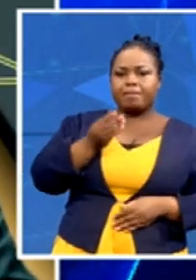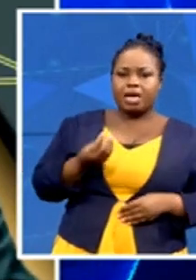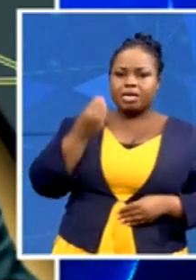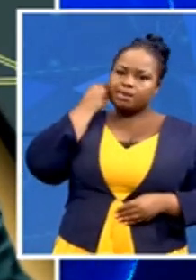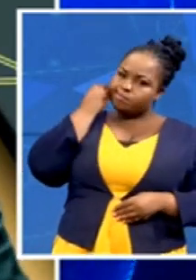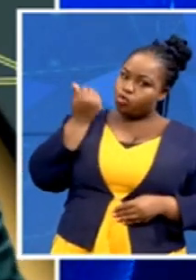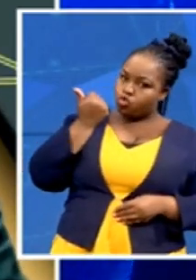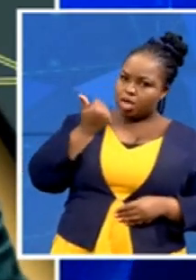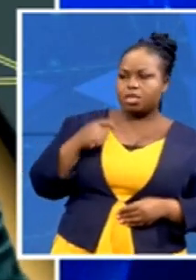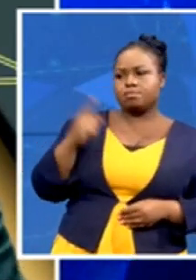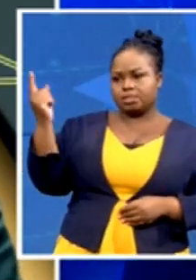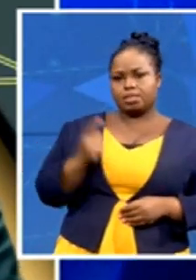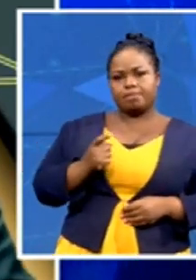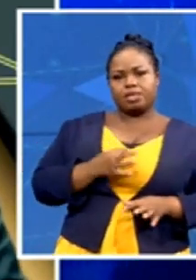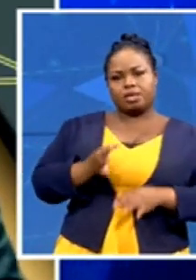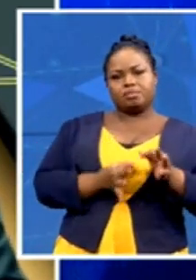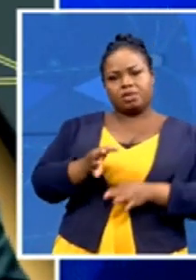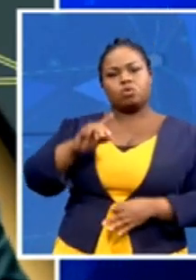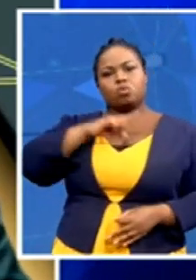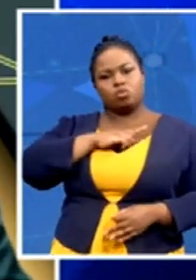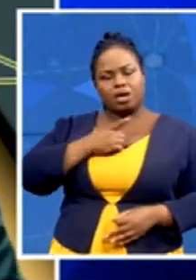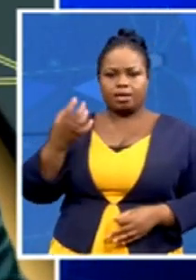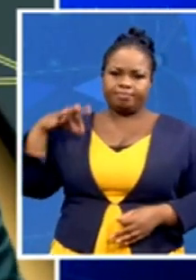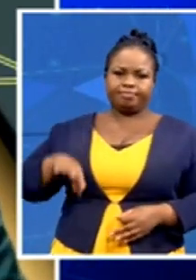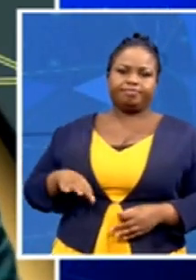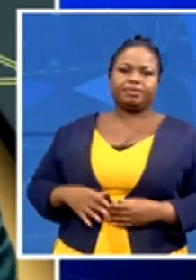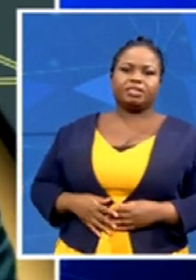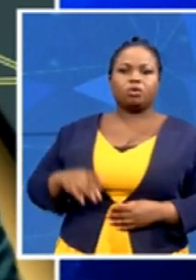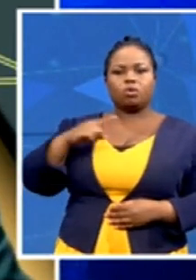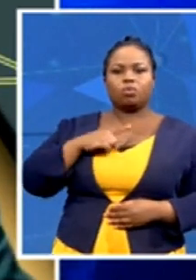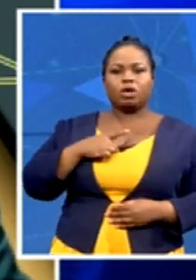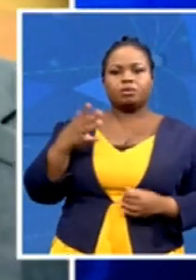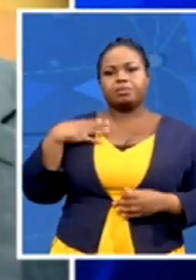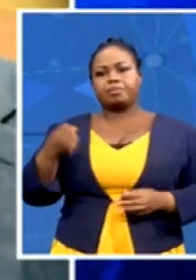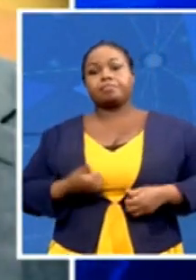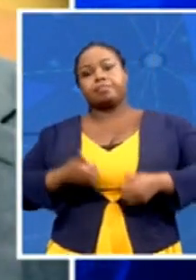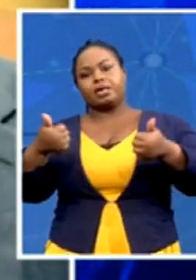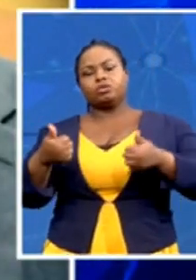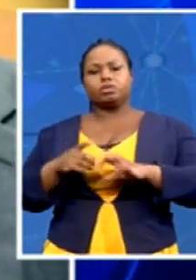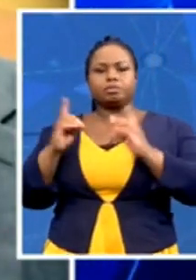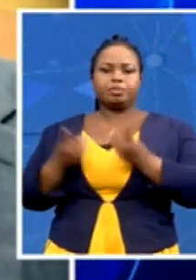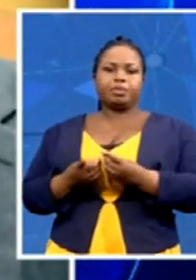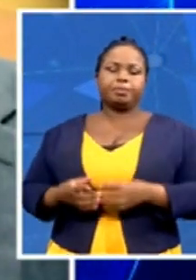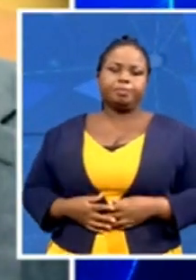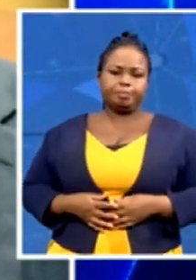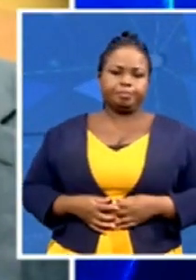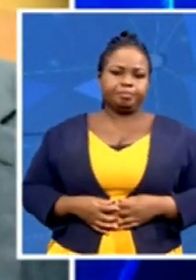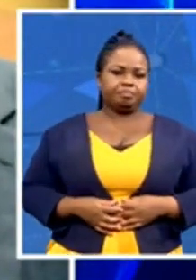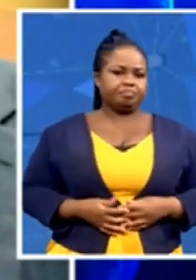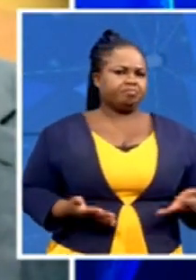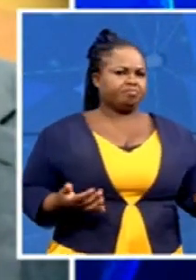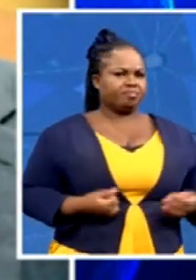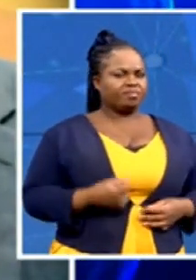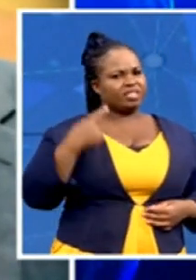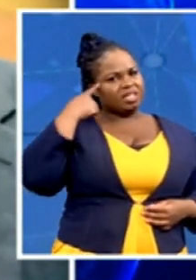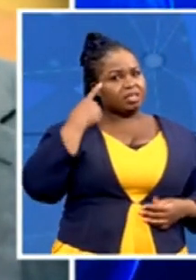getting to them, and then why it should not be taken back to the Department of Health. I suppose then that this is an insinuation that this report